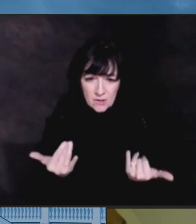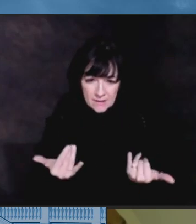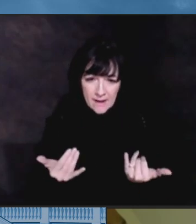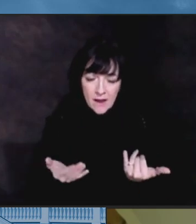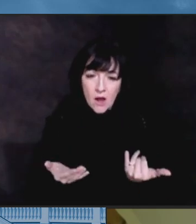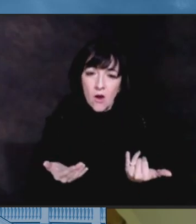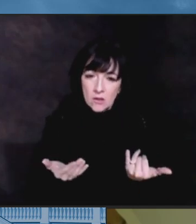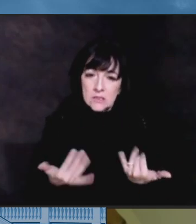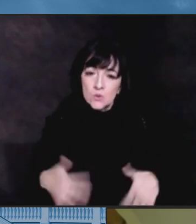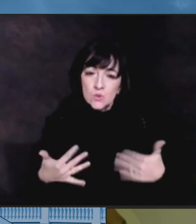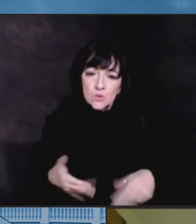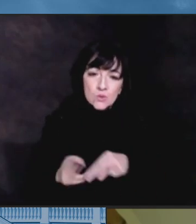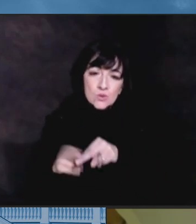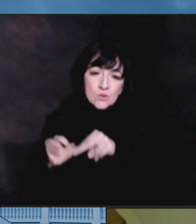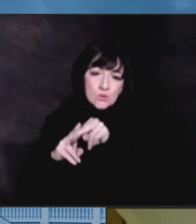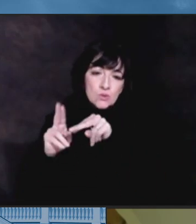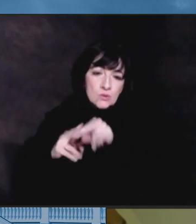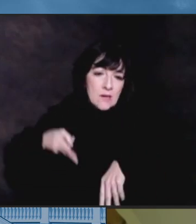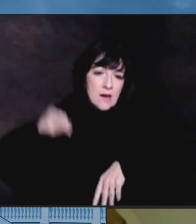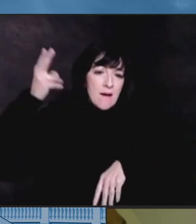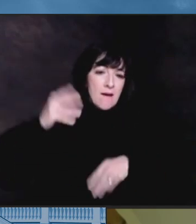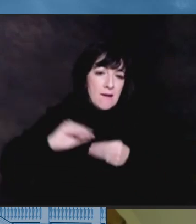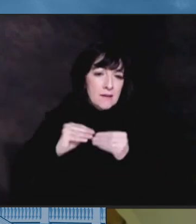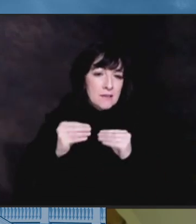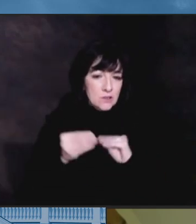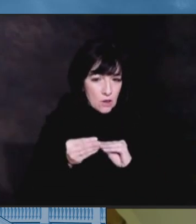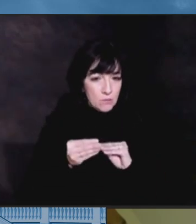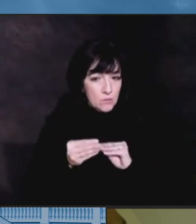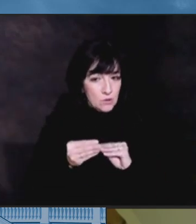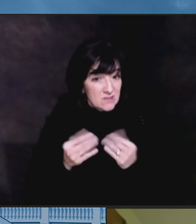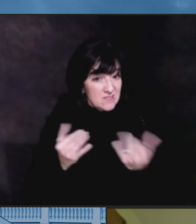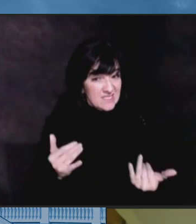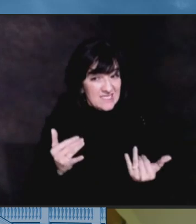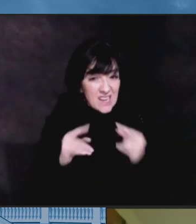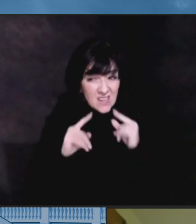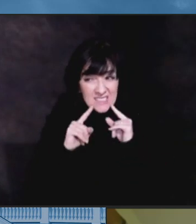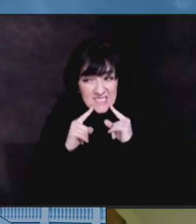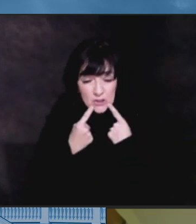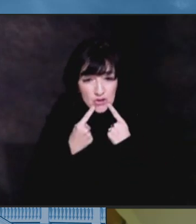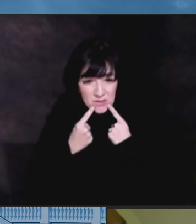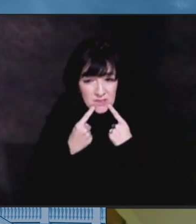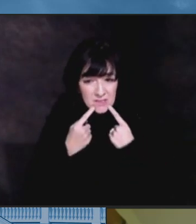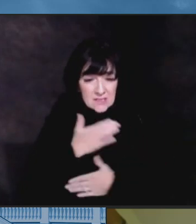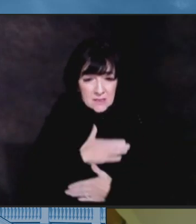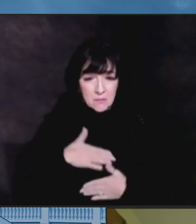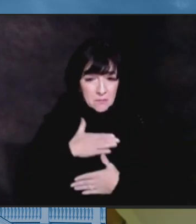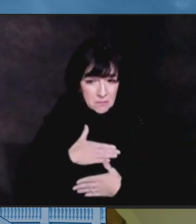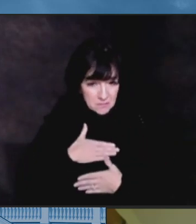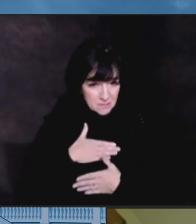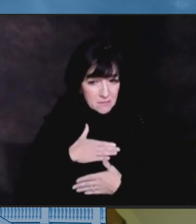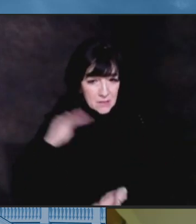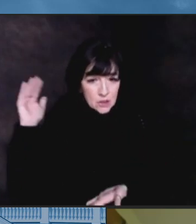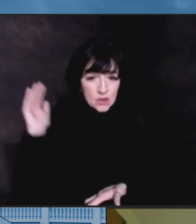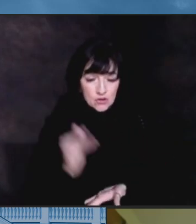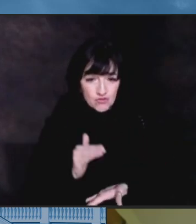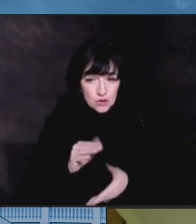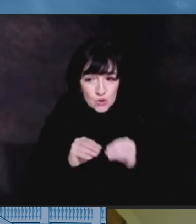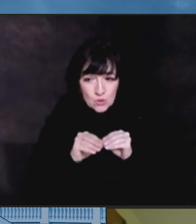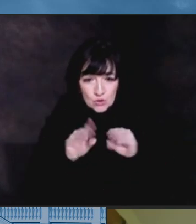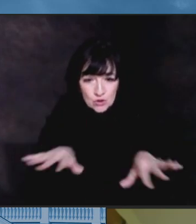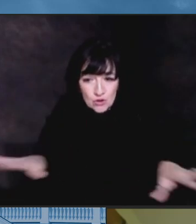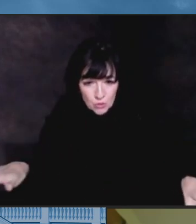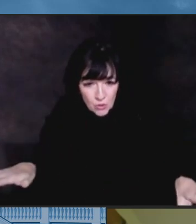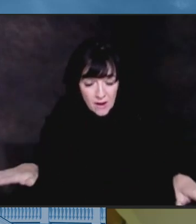level. We need to do everything that we can to reduce the prevalence and the increase in that prevalence across our